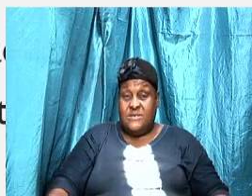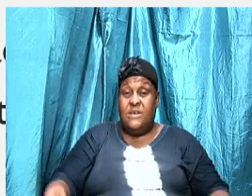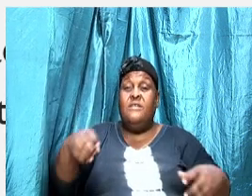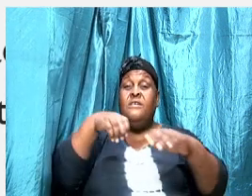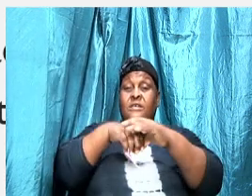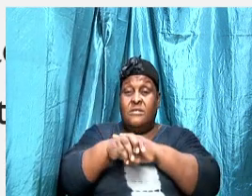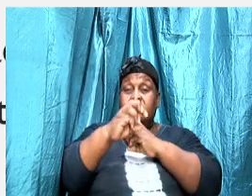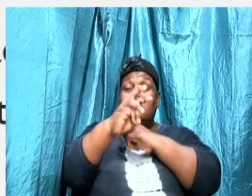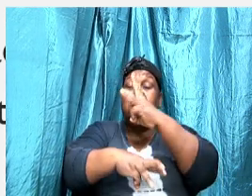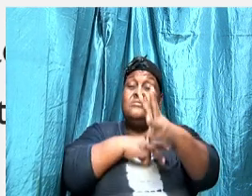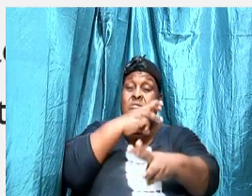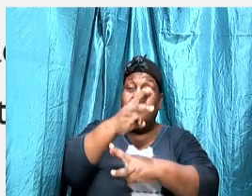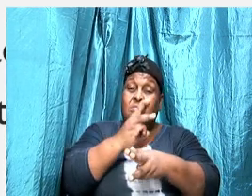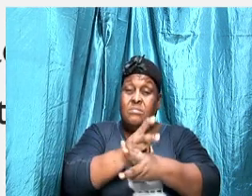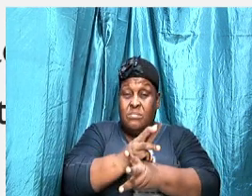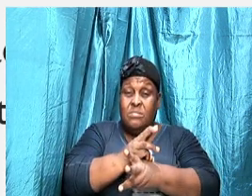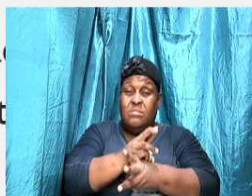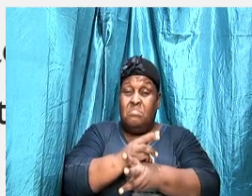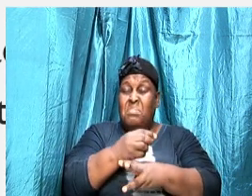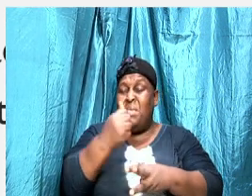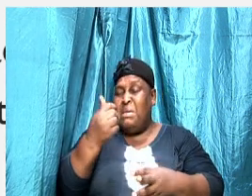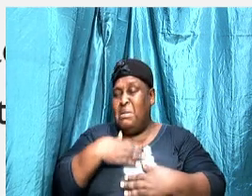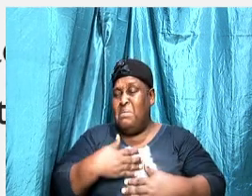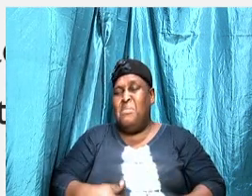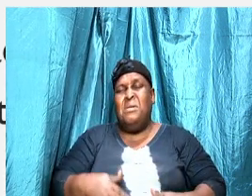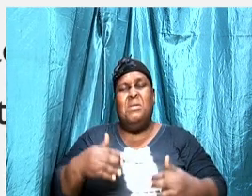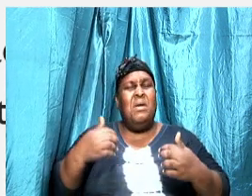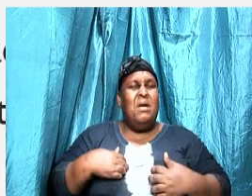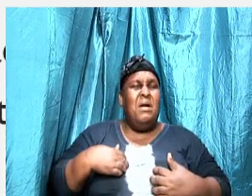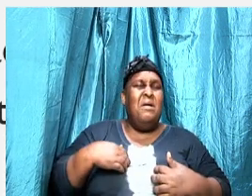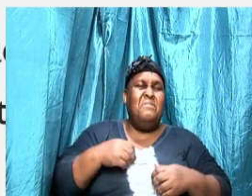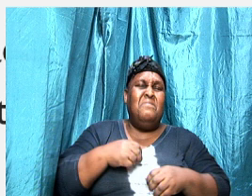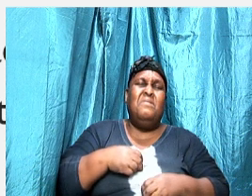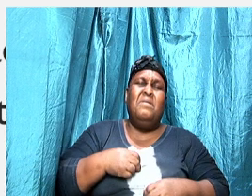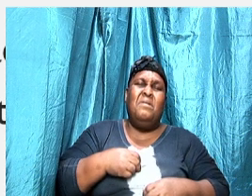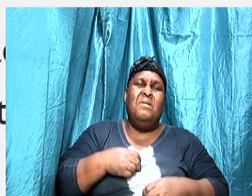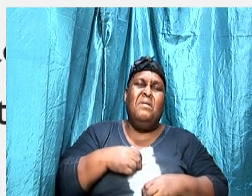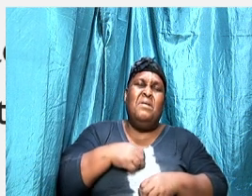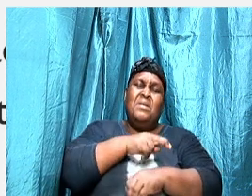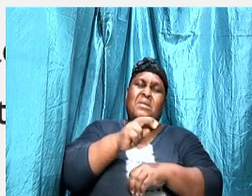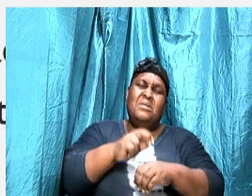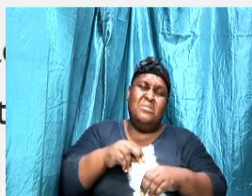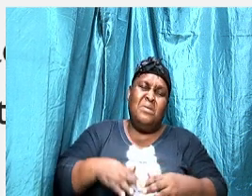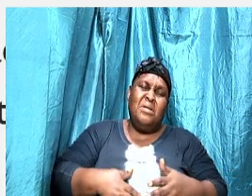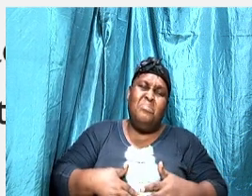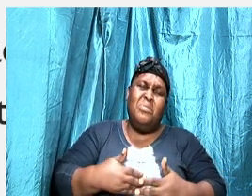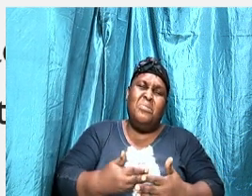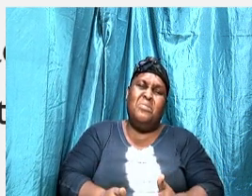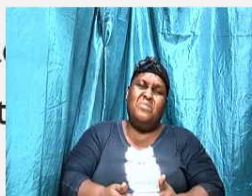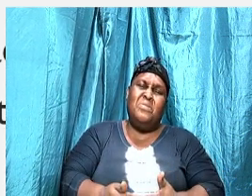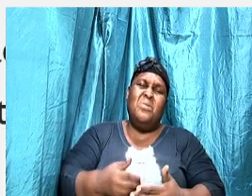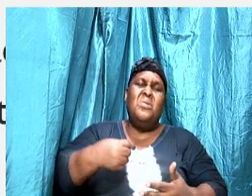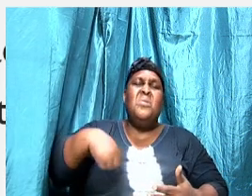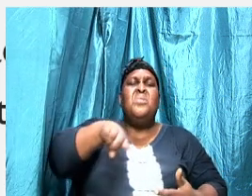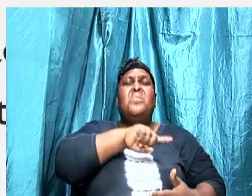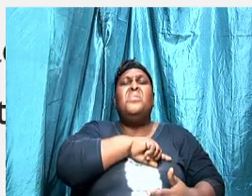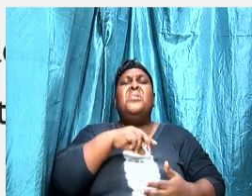And anybody that had a natural birth, which we all have a natural birth, then we